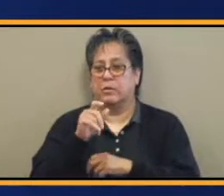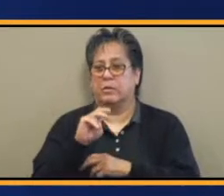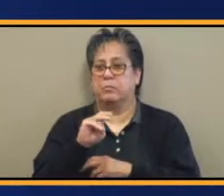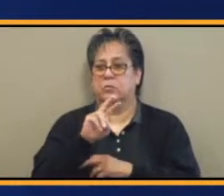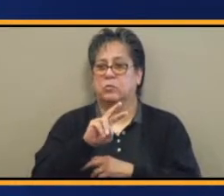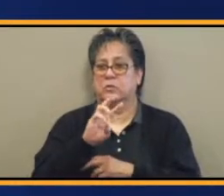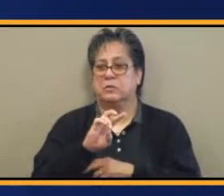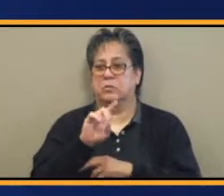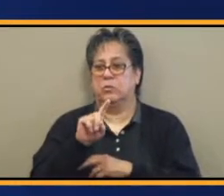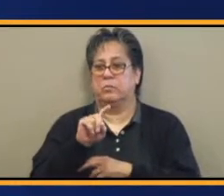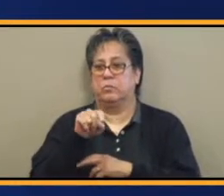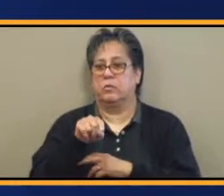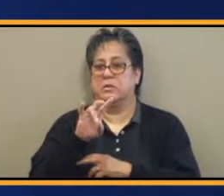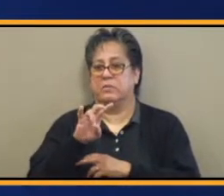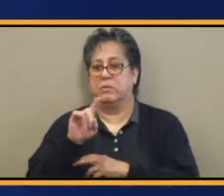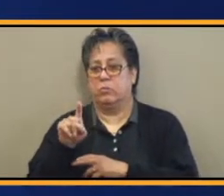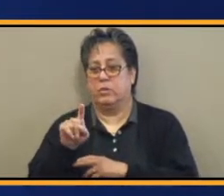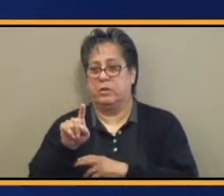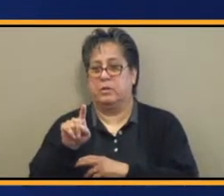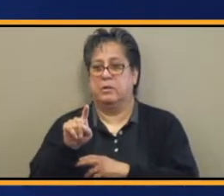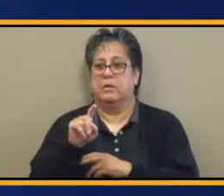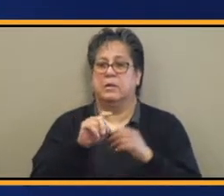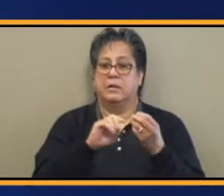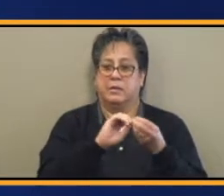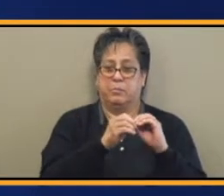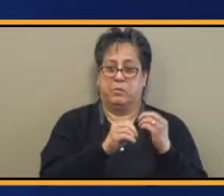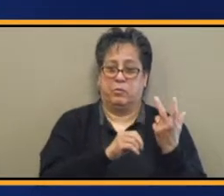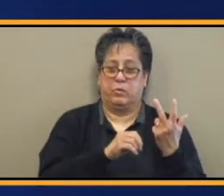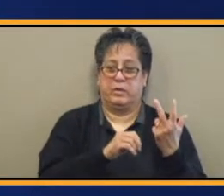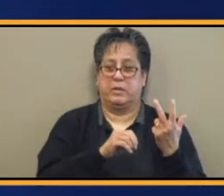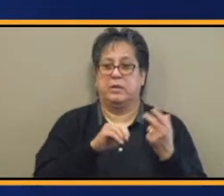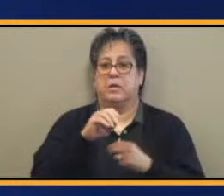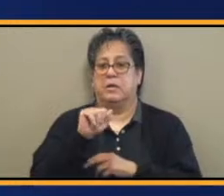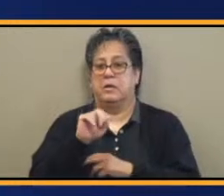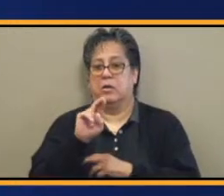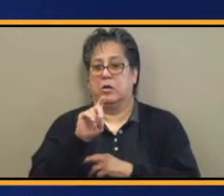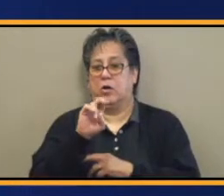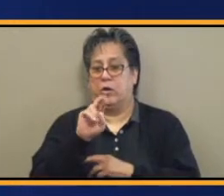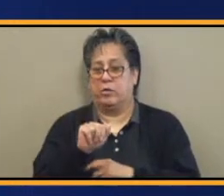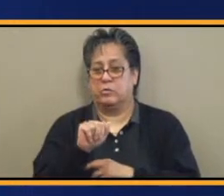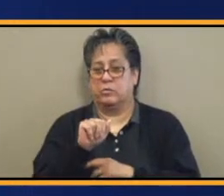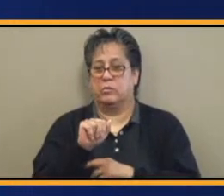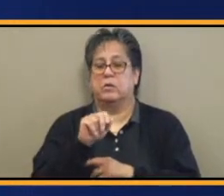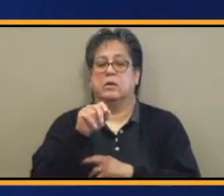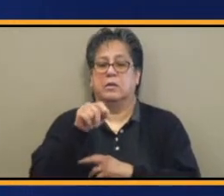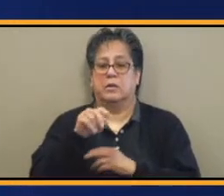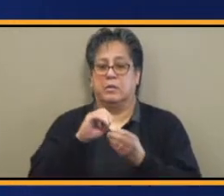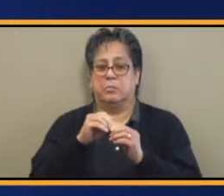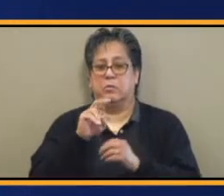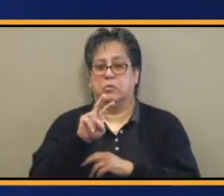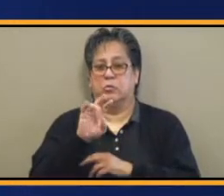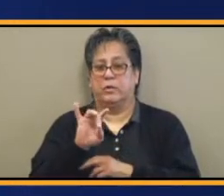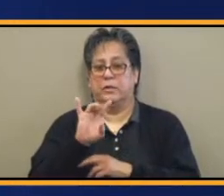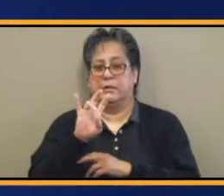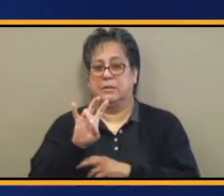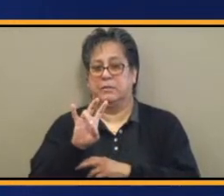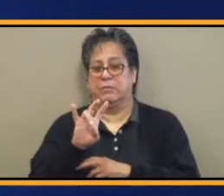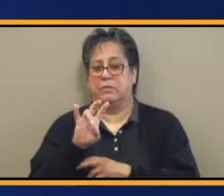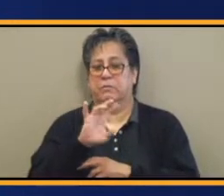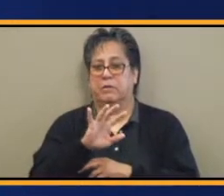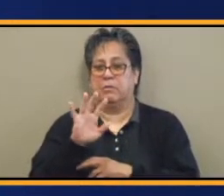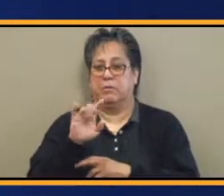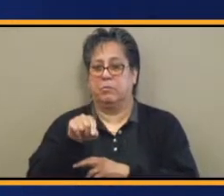under 551.071. Executive Session Item 3, Claim of Audra M. Rodriguez, Claim 287,